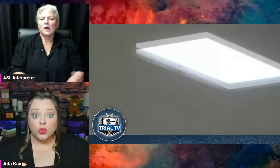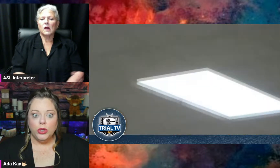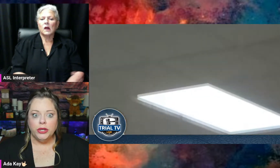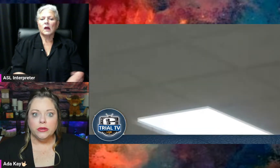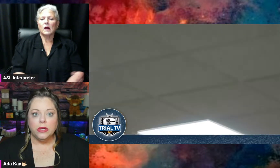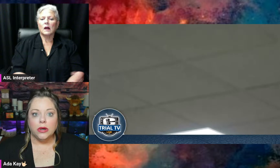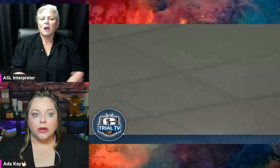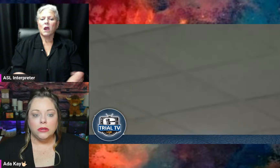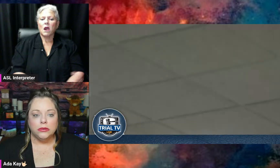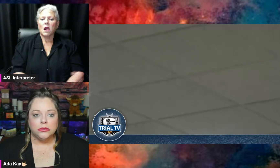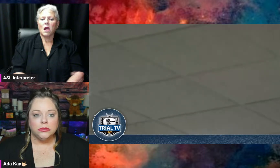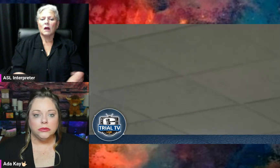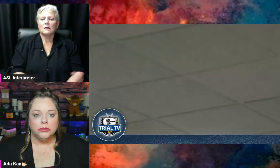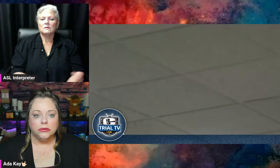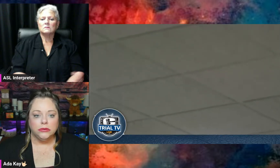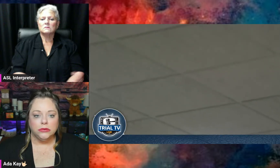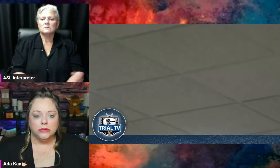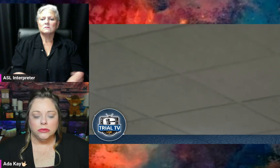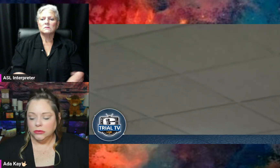That's weird, y'all.